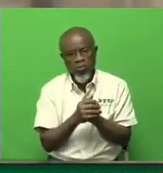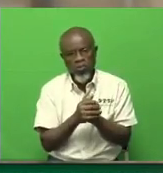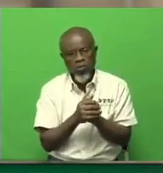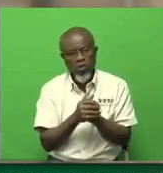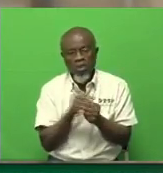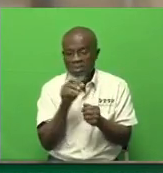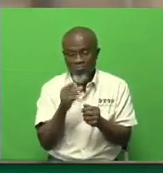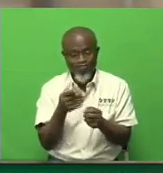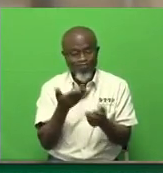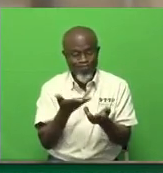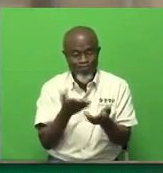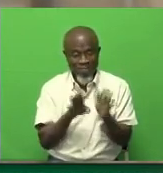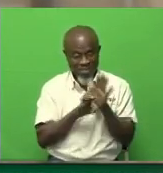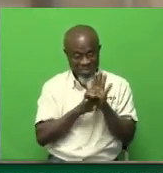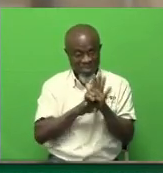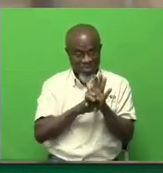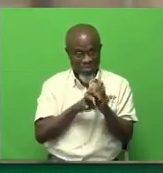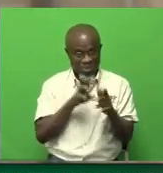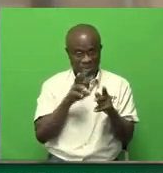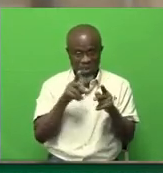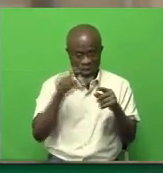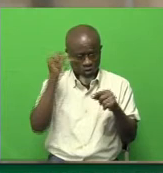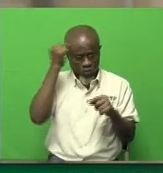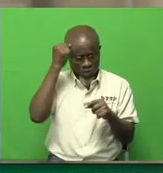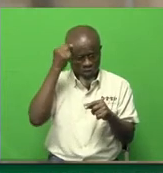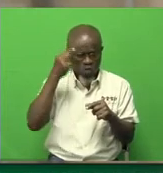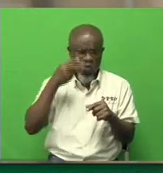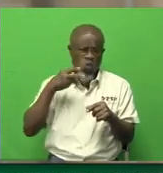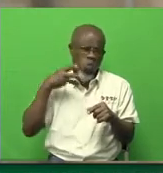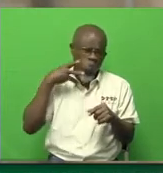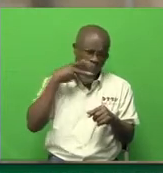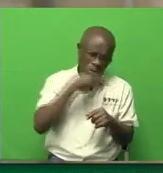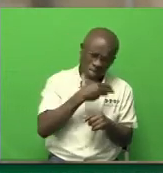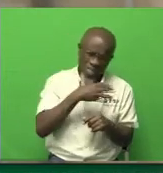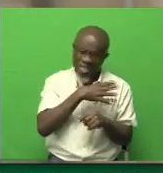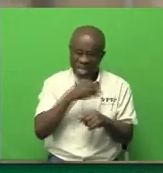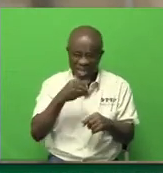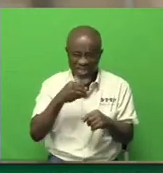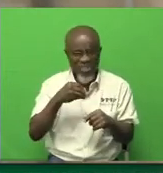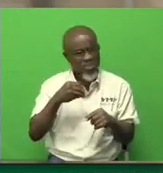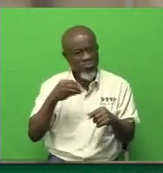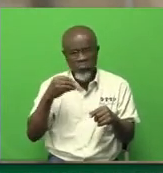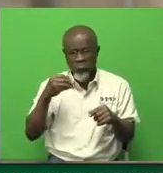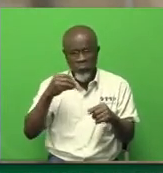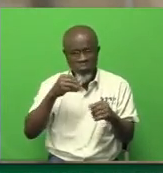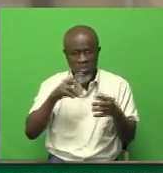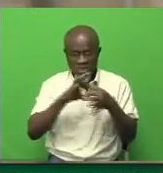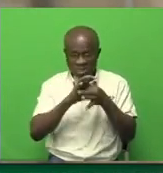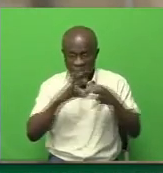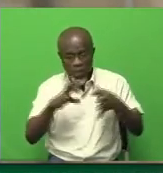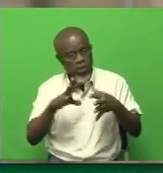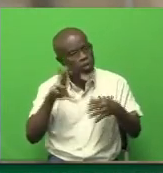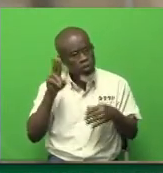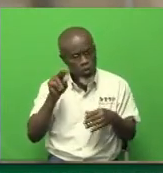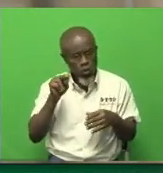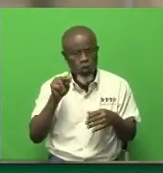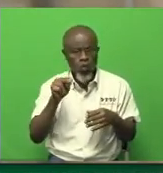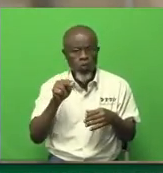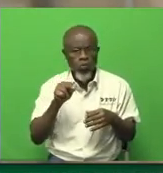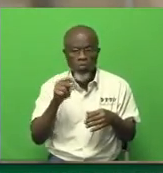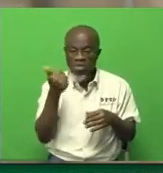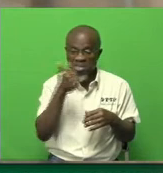a government that is wicked or detached person or any member who gives that